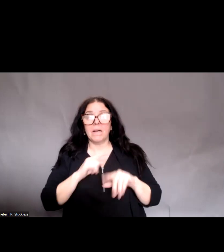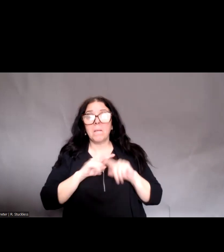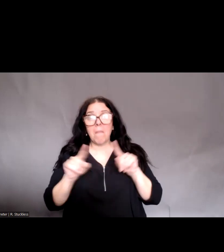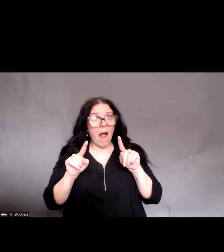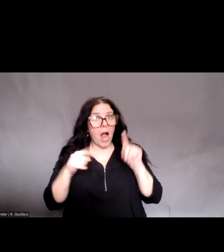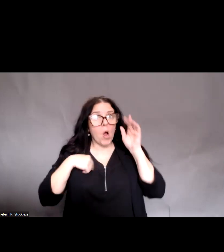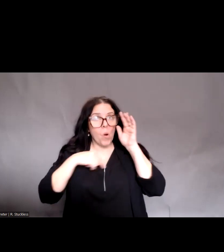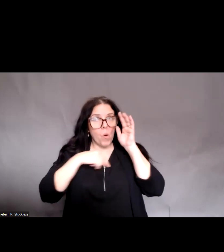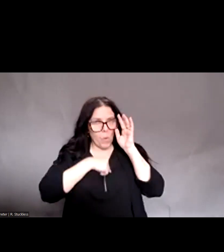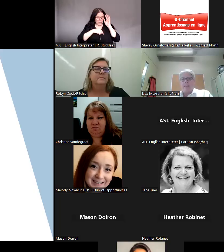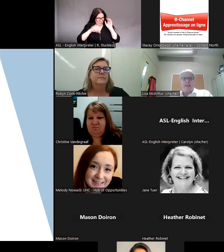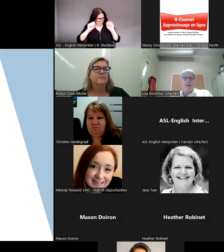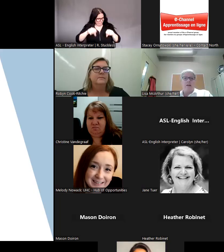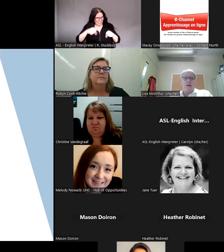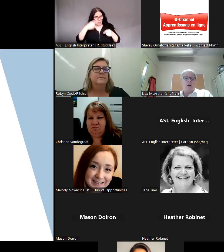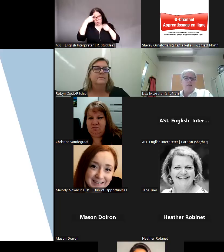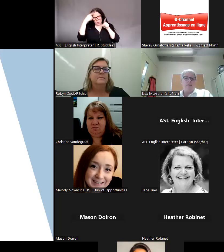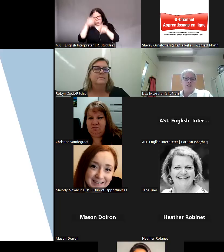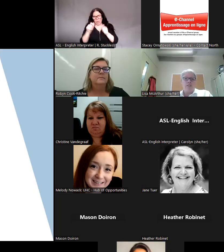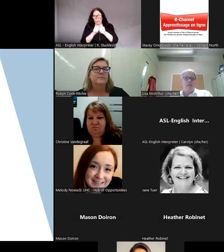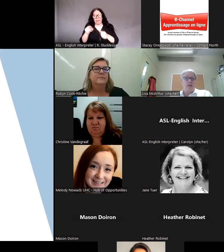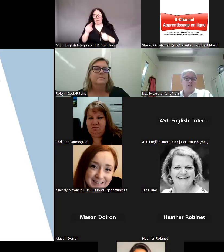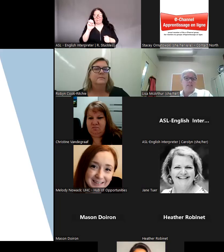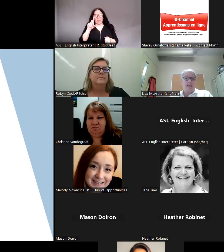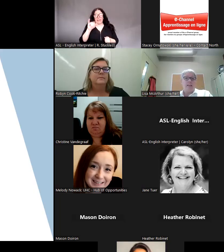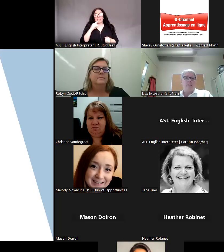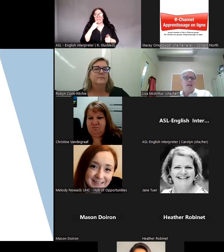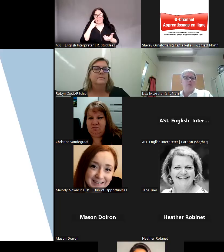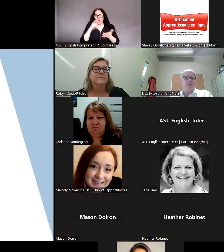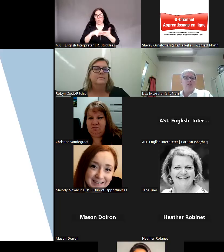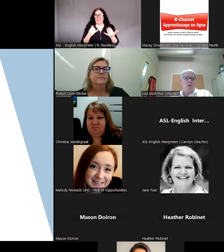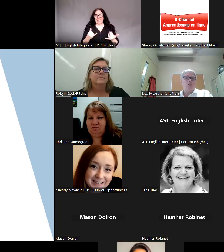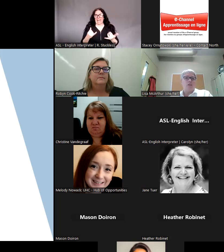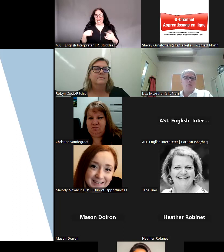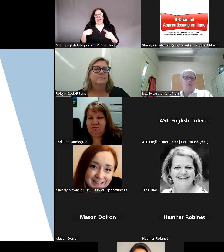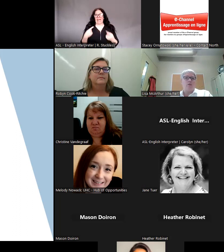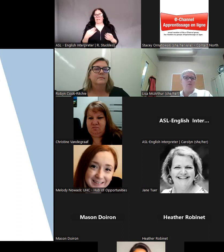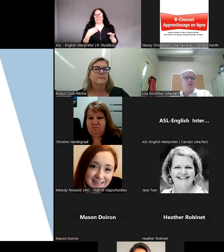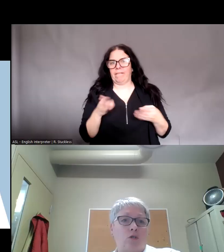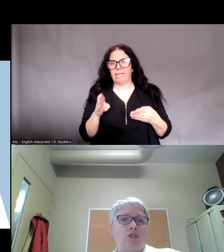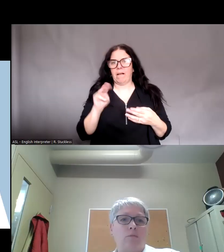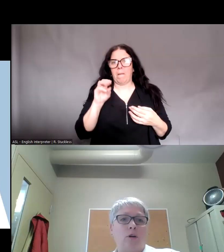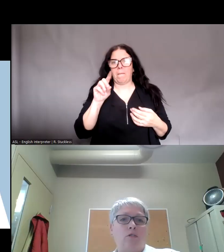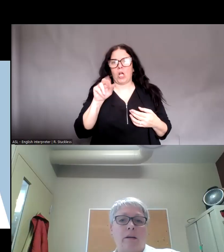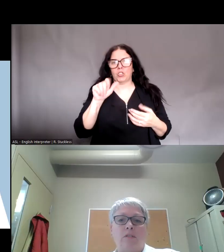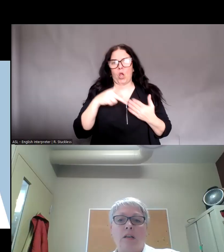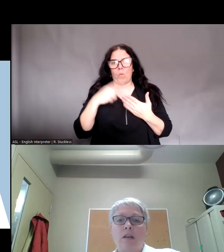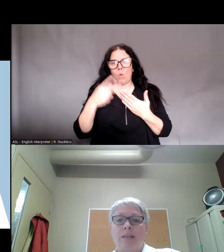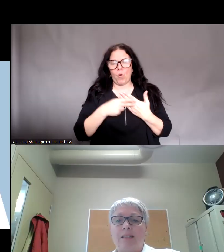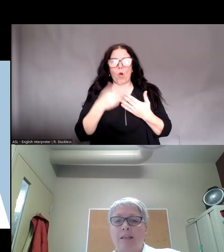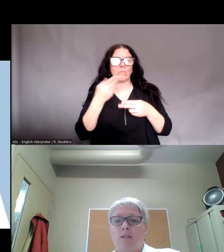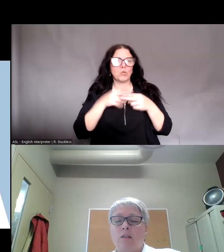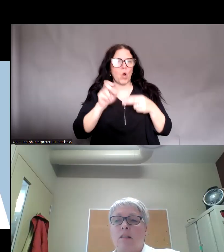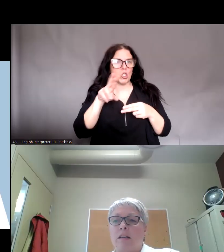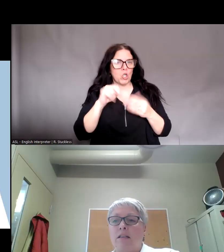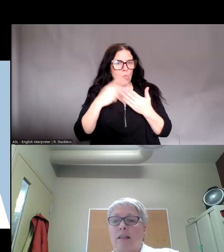completely agree with Melody that a lot of the shift of late has been to modular programs or short-term programs,